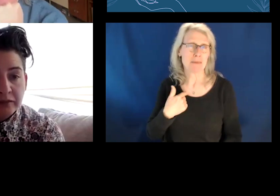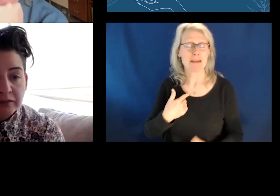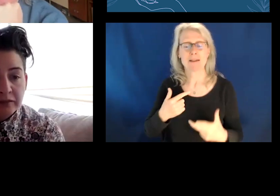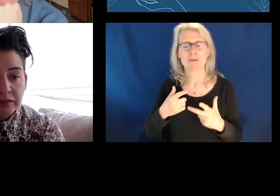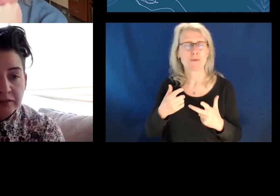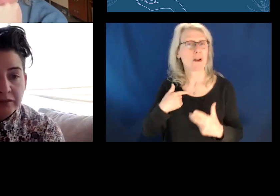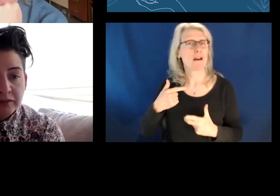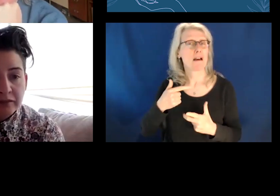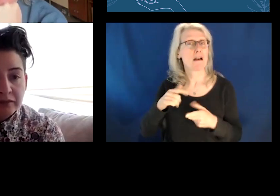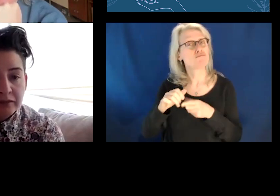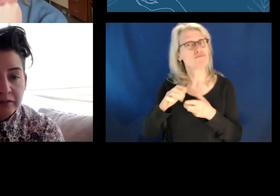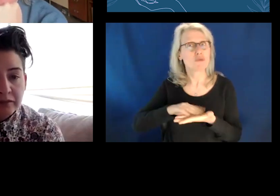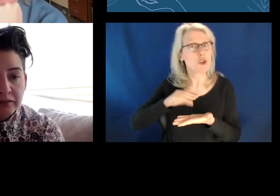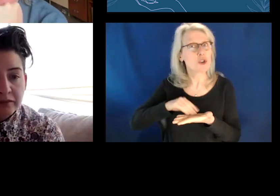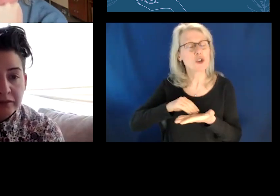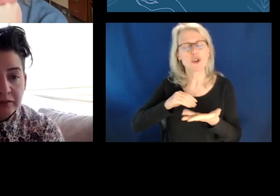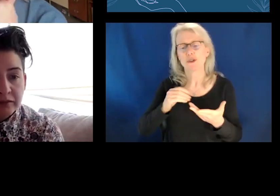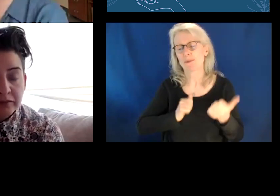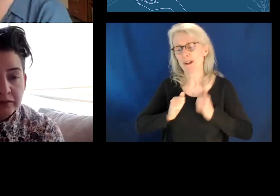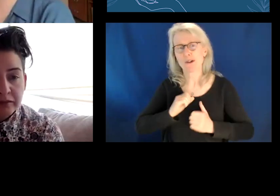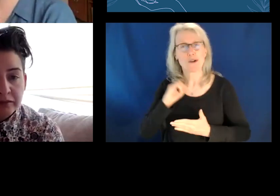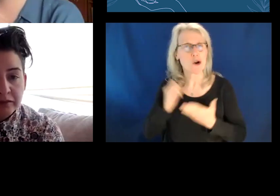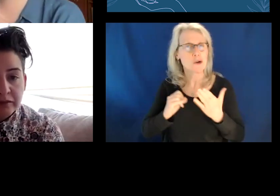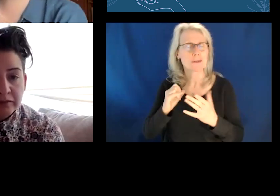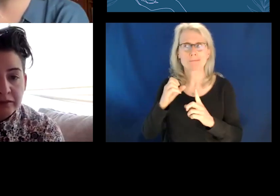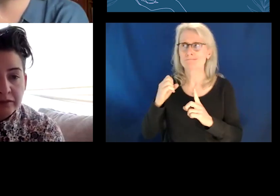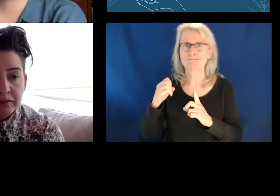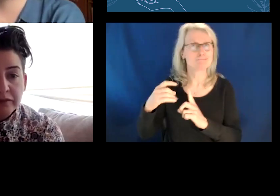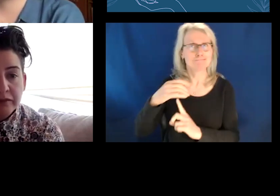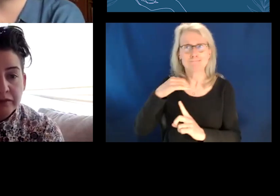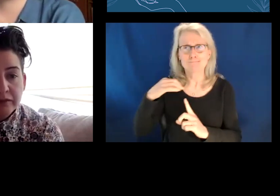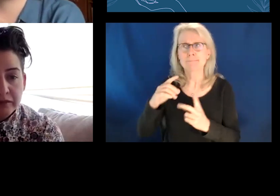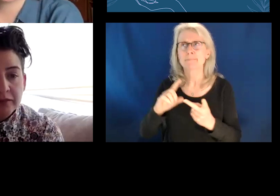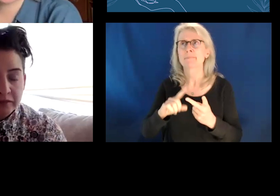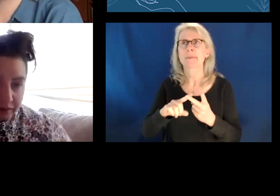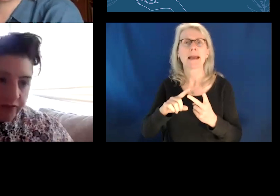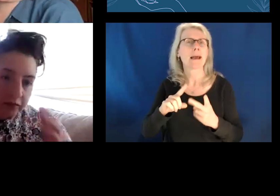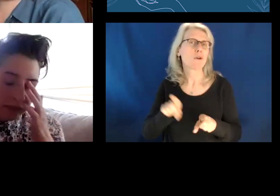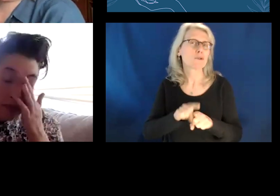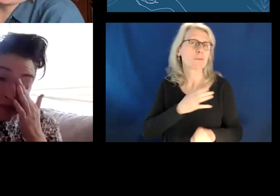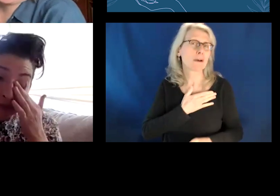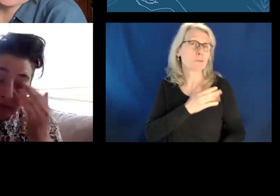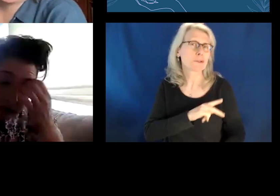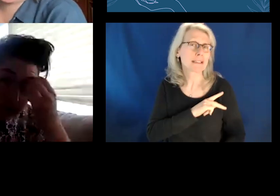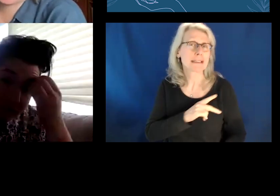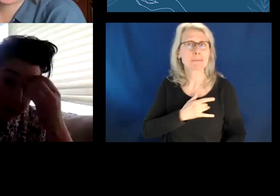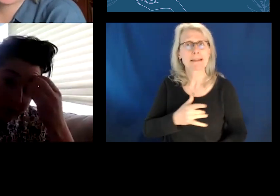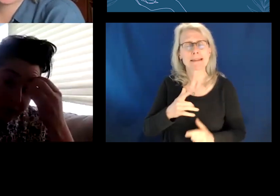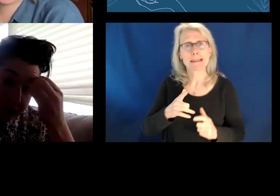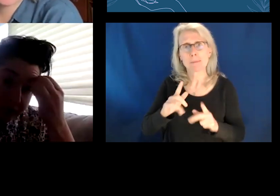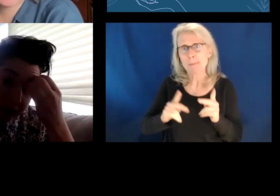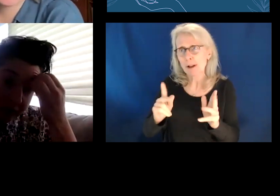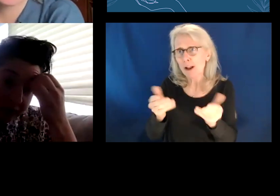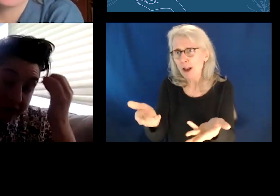artist. Also just personality, like, you know, tend to put people before me sometimes. I'm working on